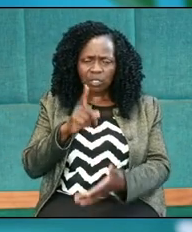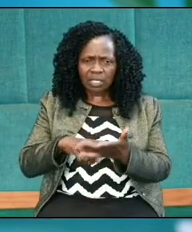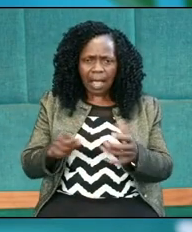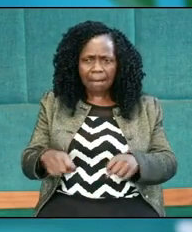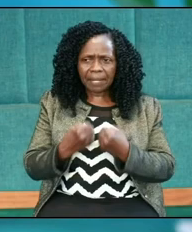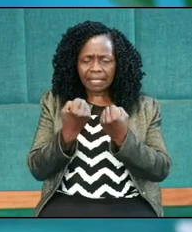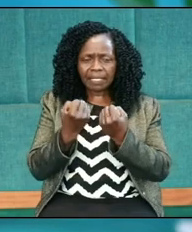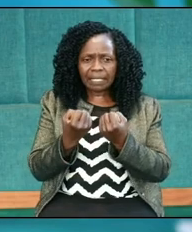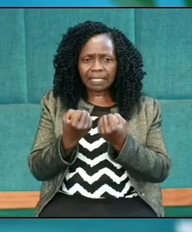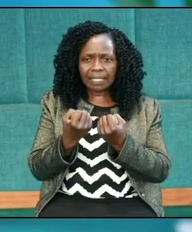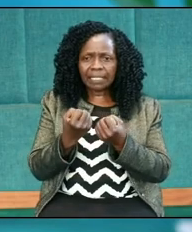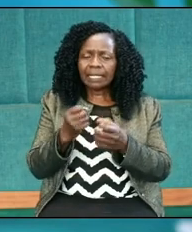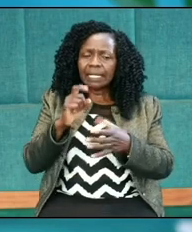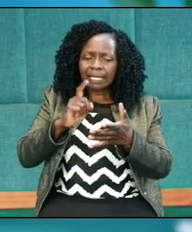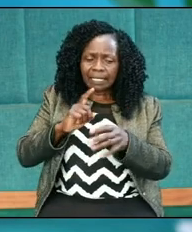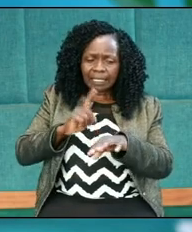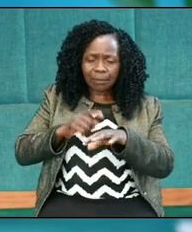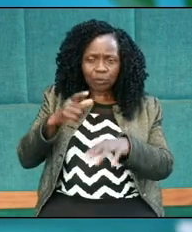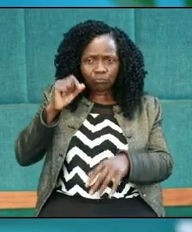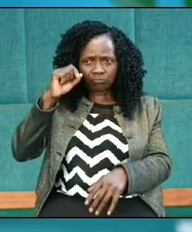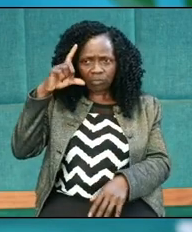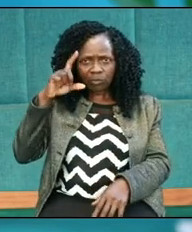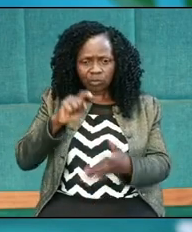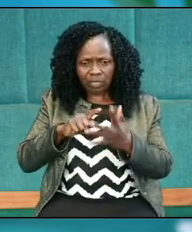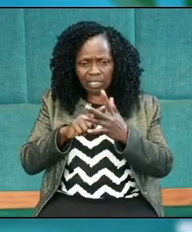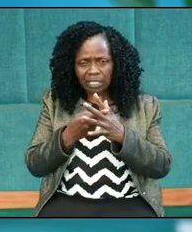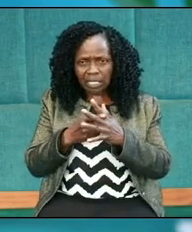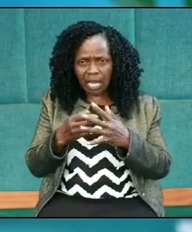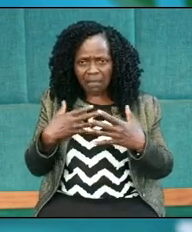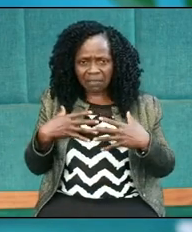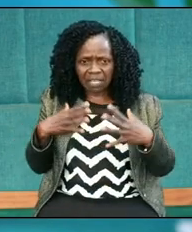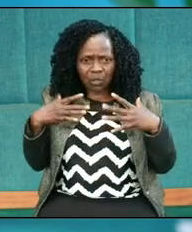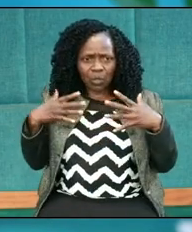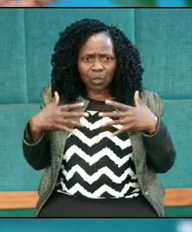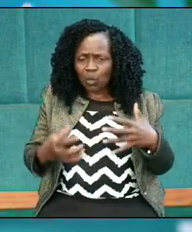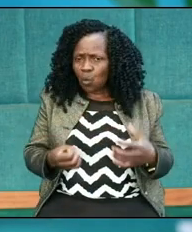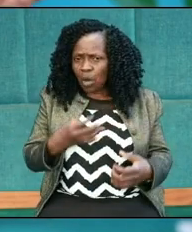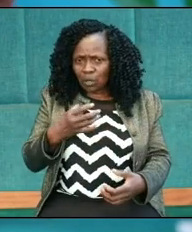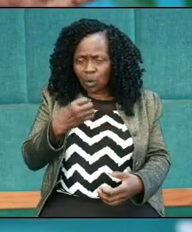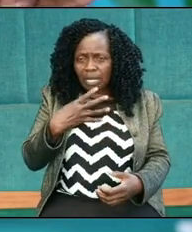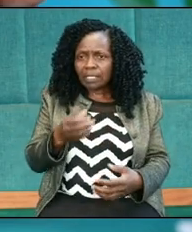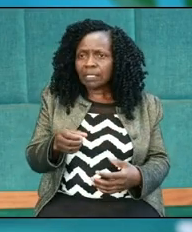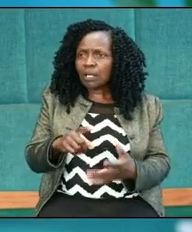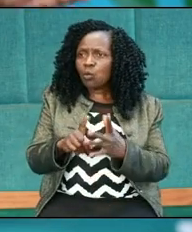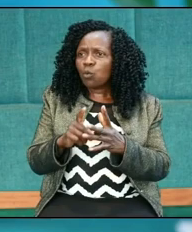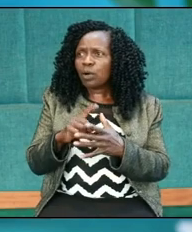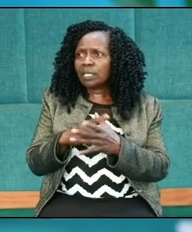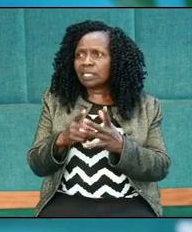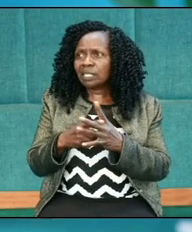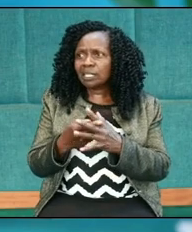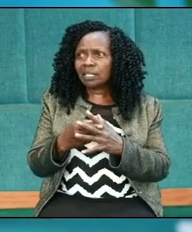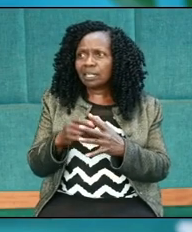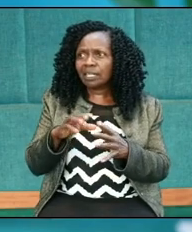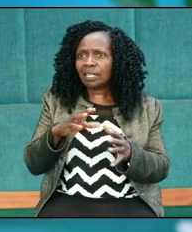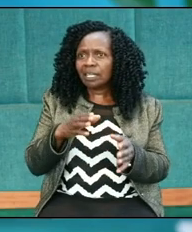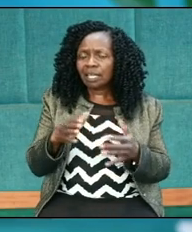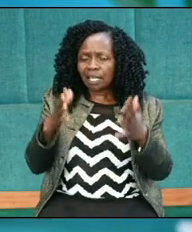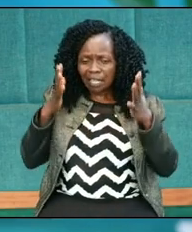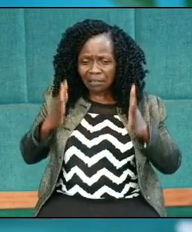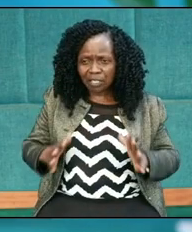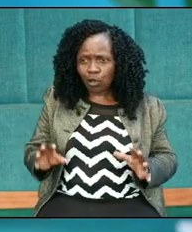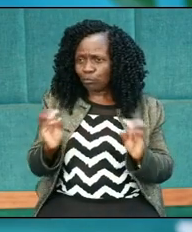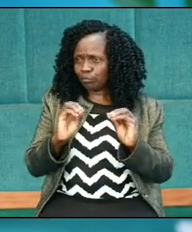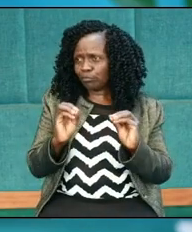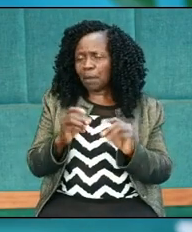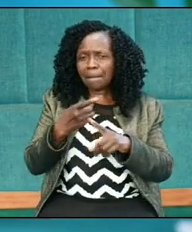fact, by the time you are waking up, you start having butterflies. Not the ones which Pastor Mesa was talking about, which